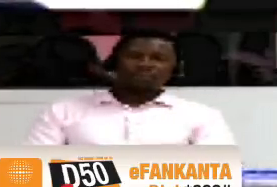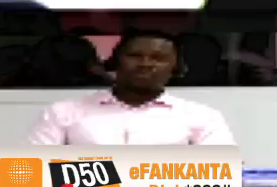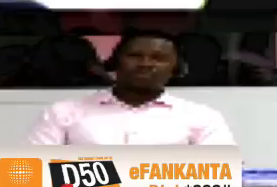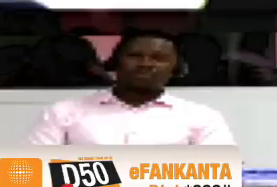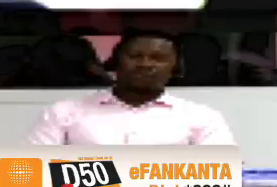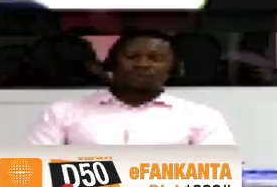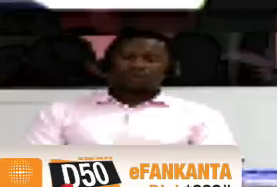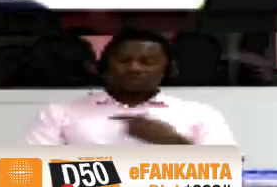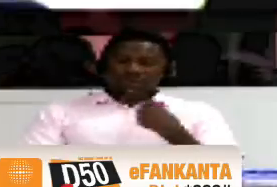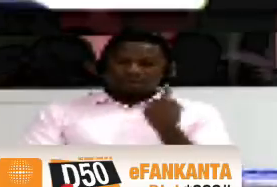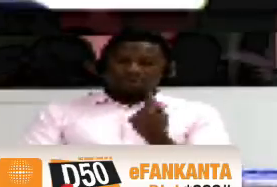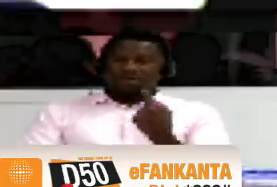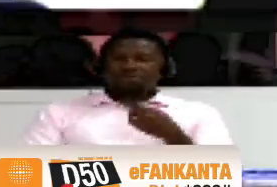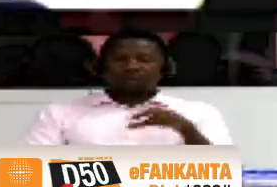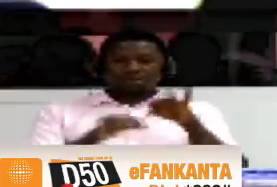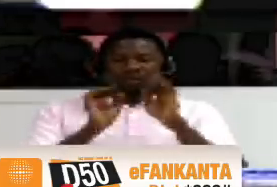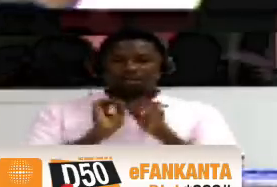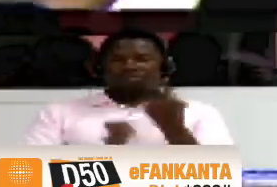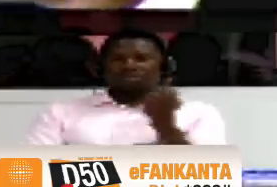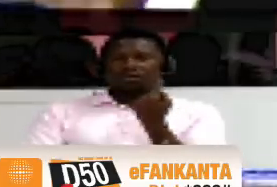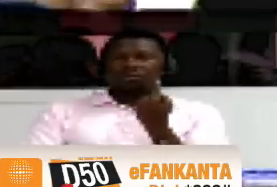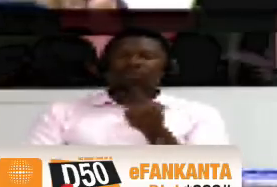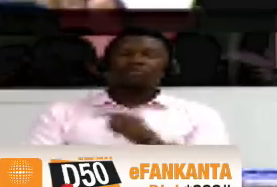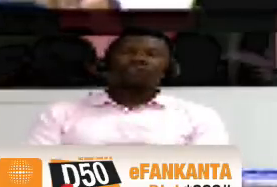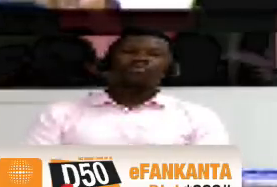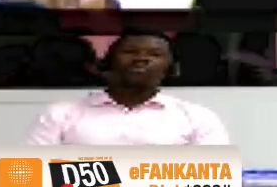the one taken alone.